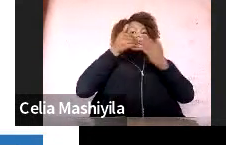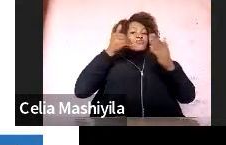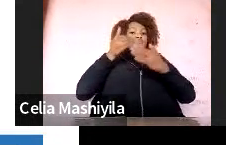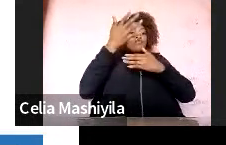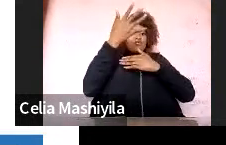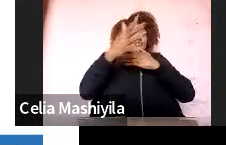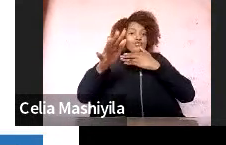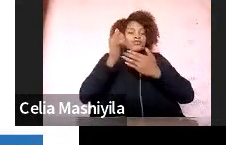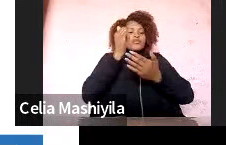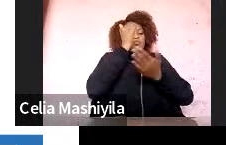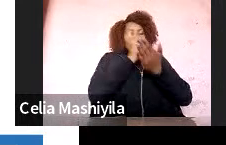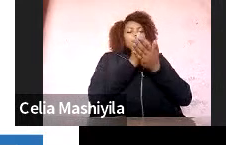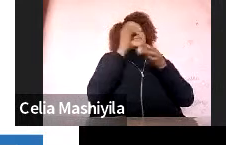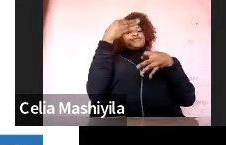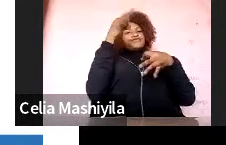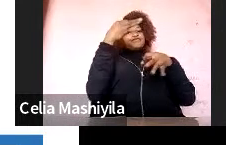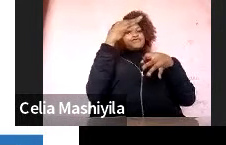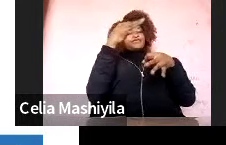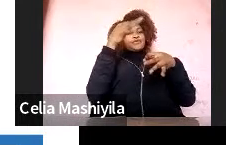complete